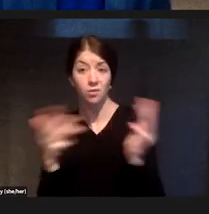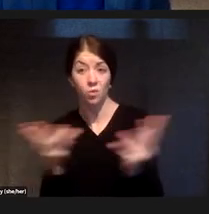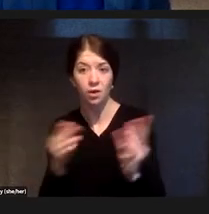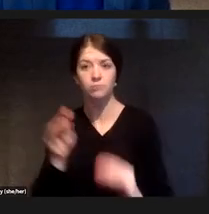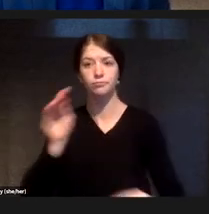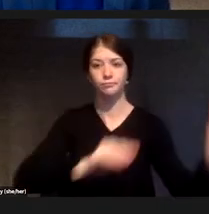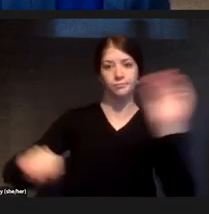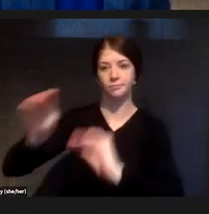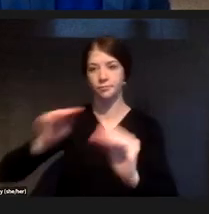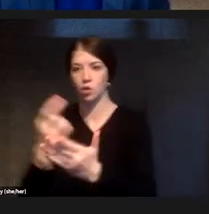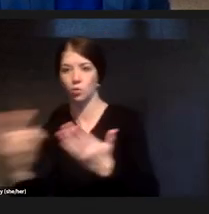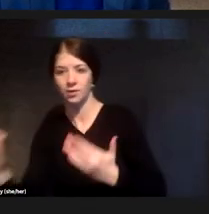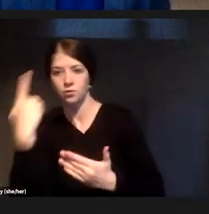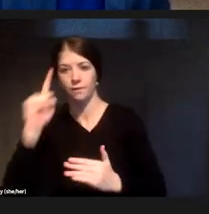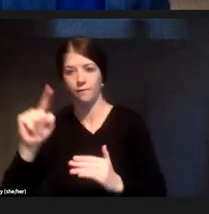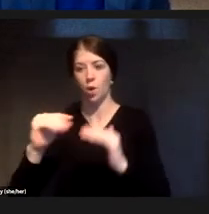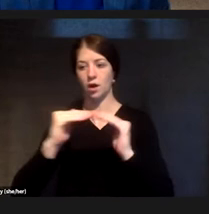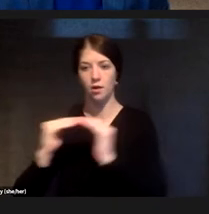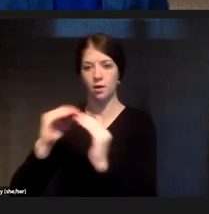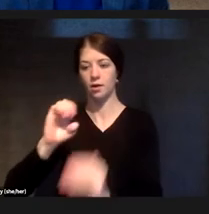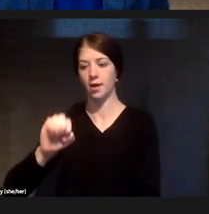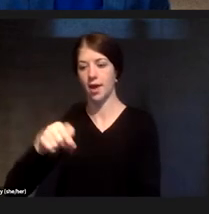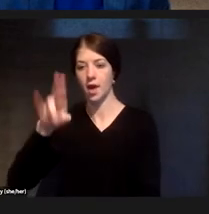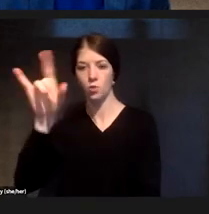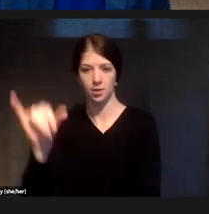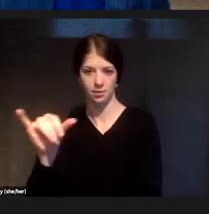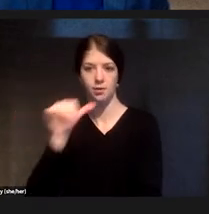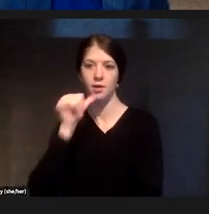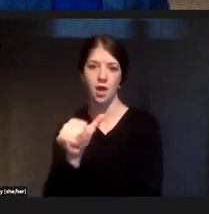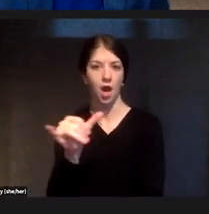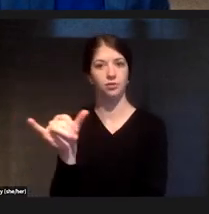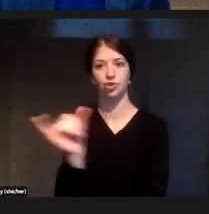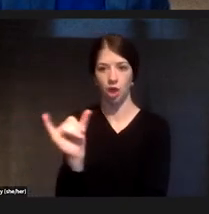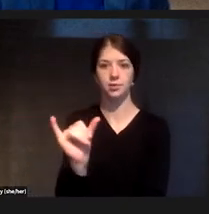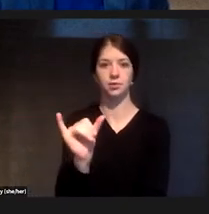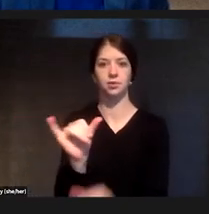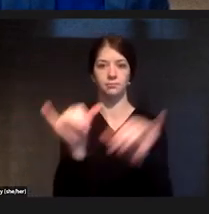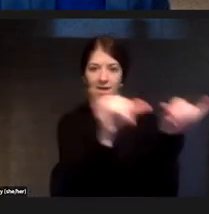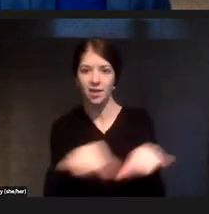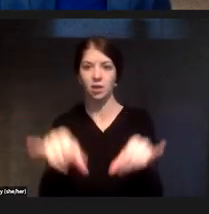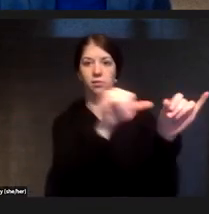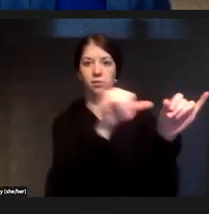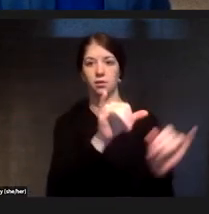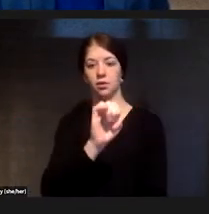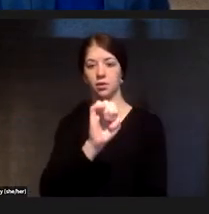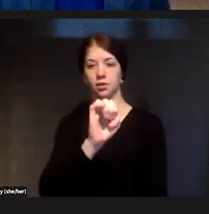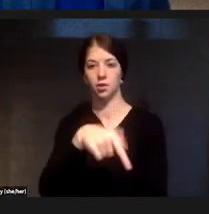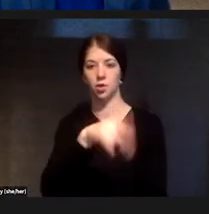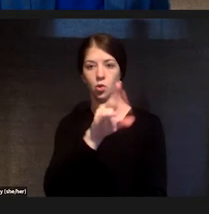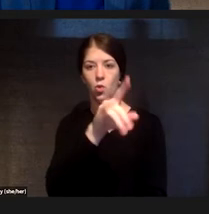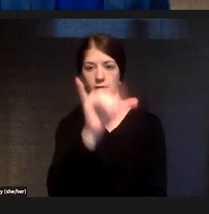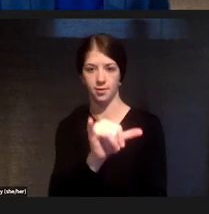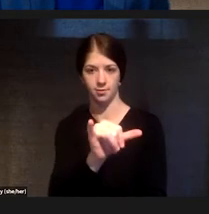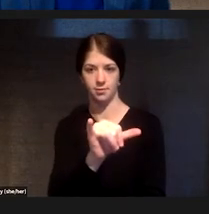then provide equity as opposed to equality. But I tell people that as a wheelchair user and a proud wheelchair user